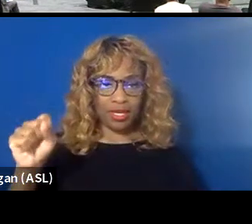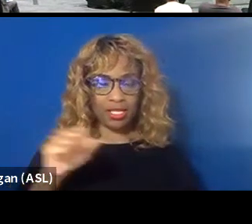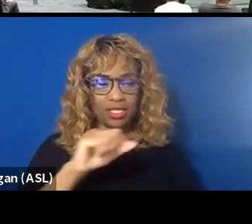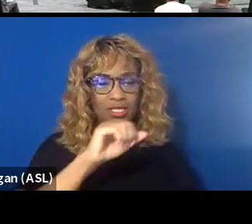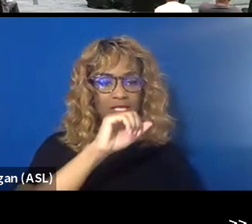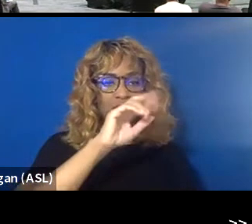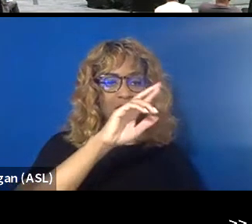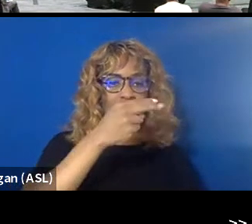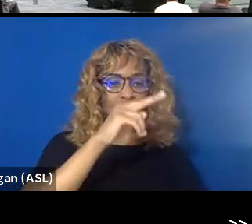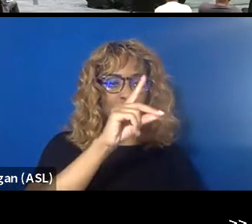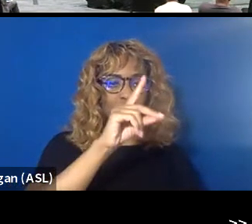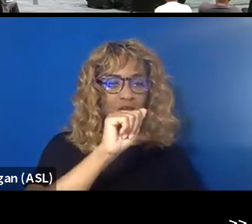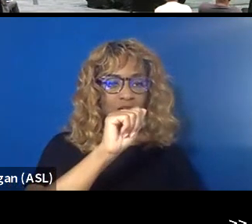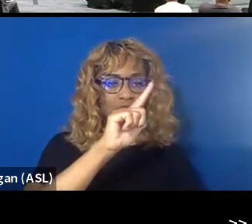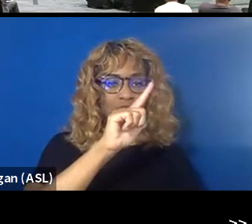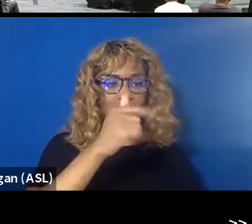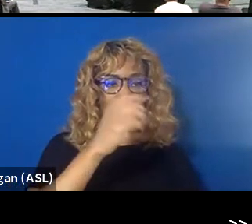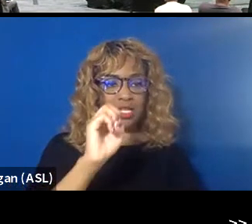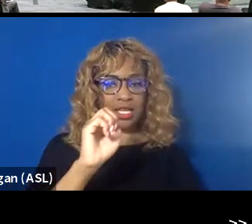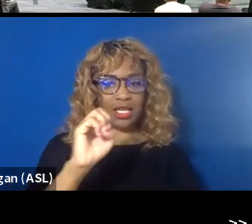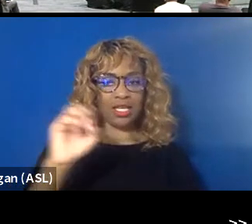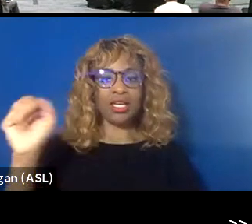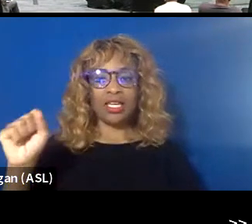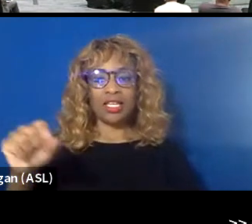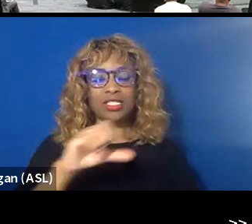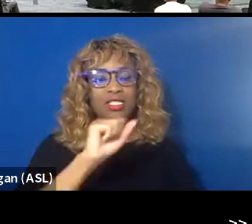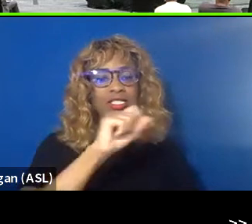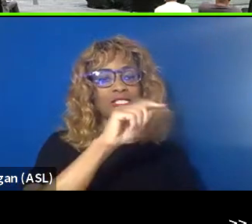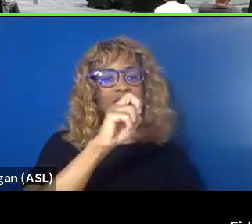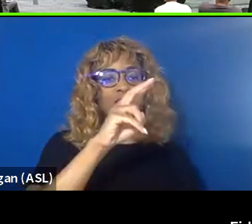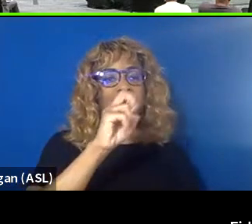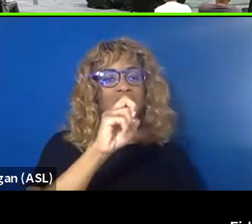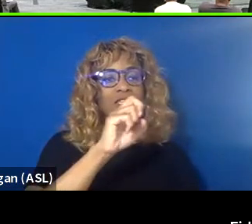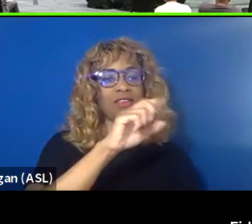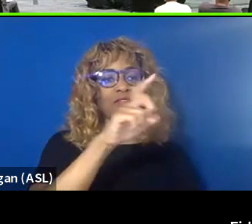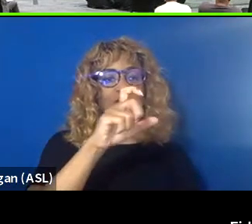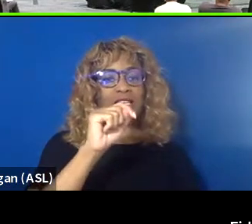Rhonda Lang. Yes. Steve Lett. Yes.